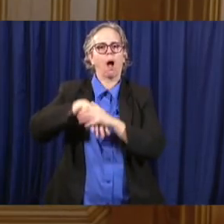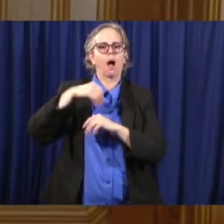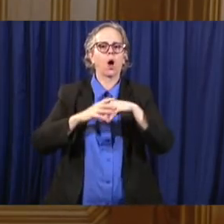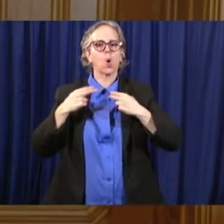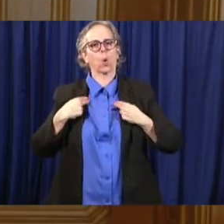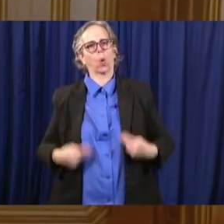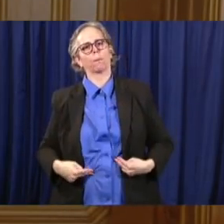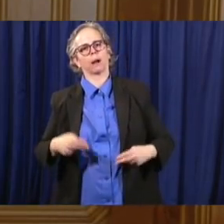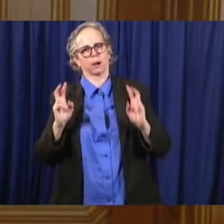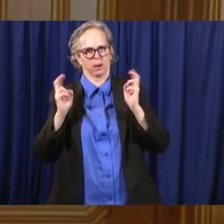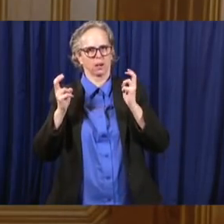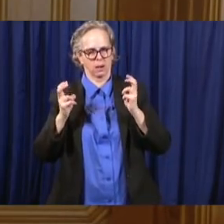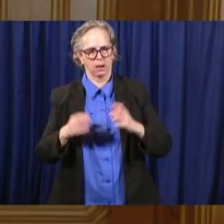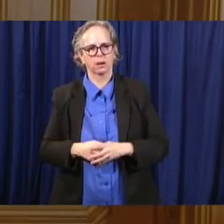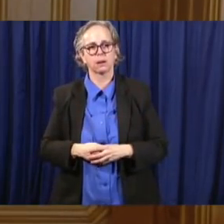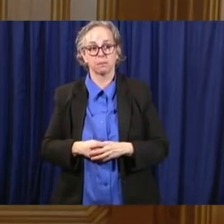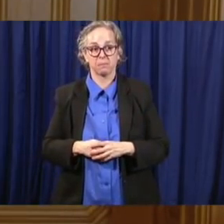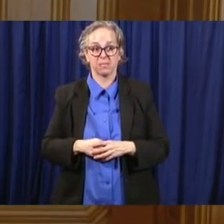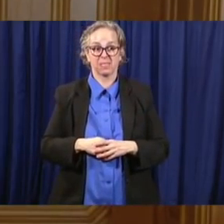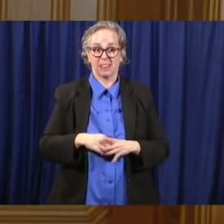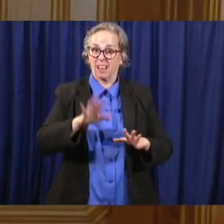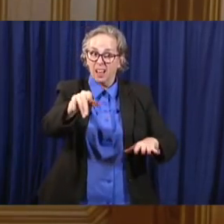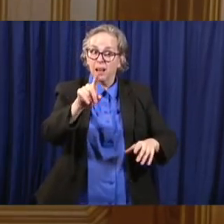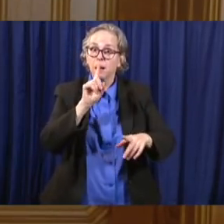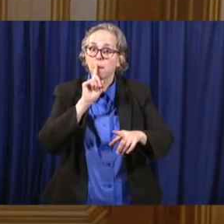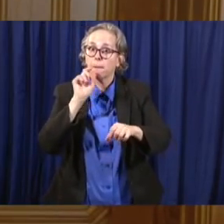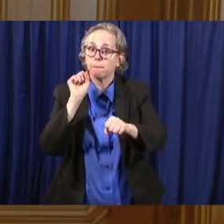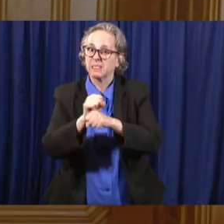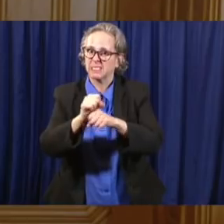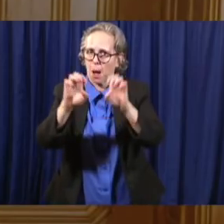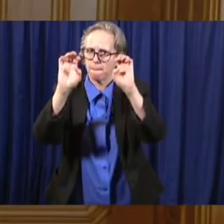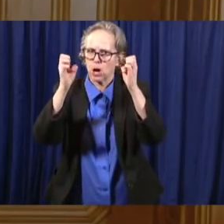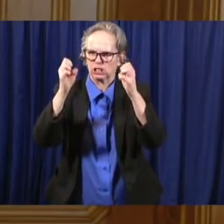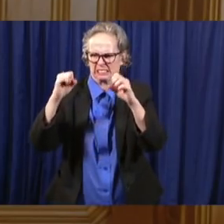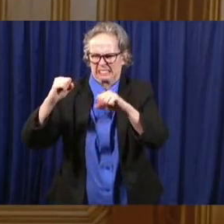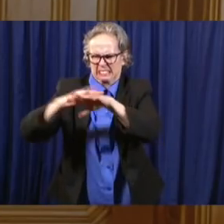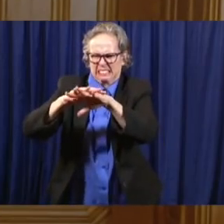that makes the situation